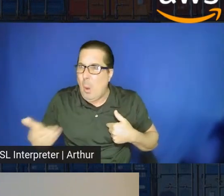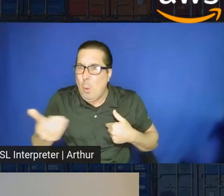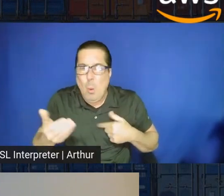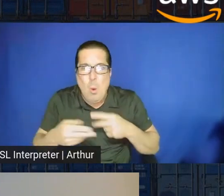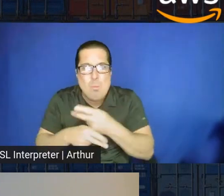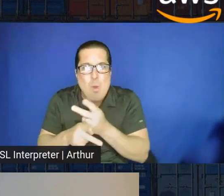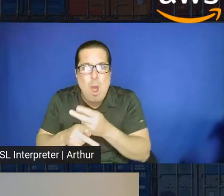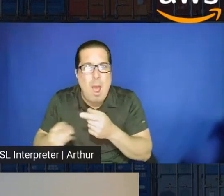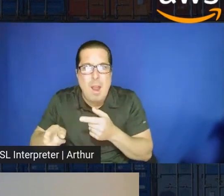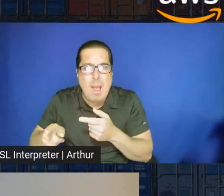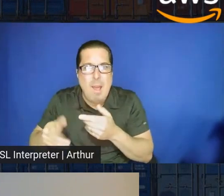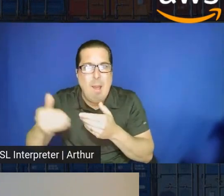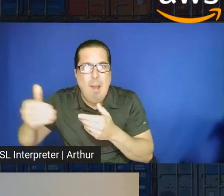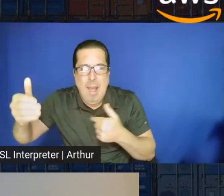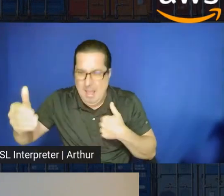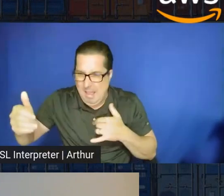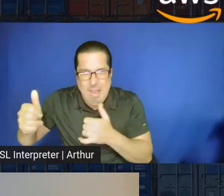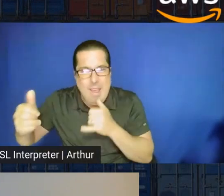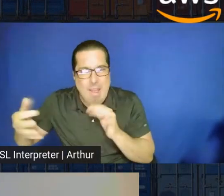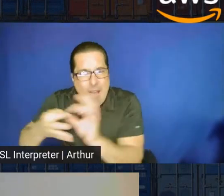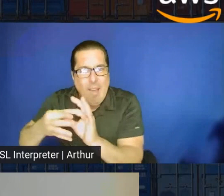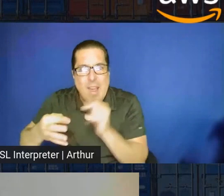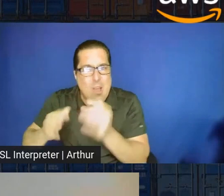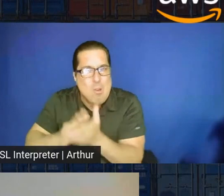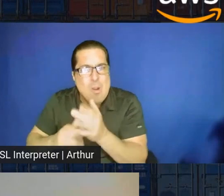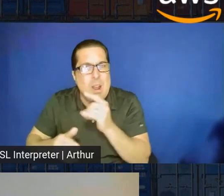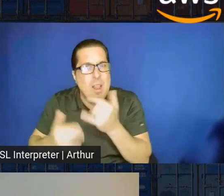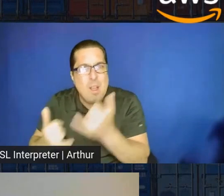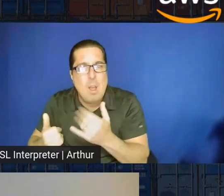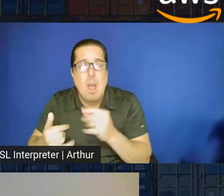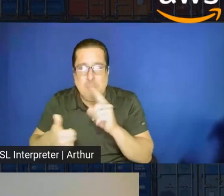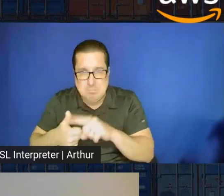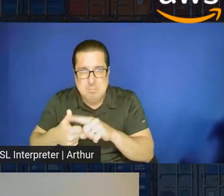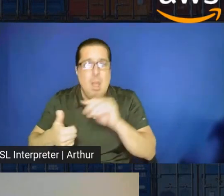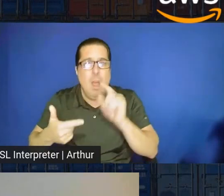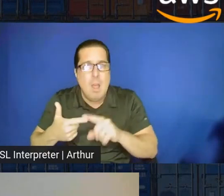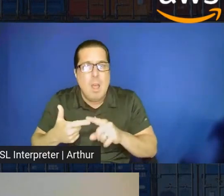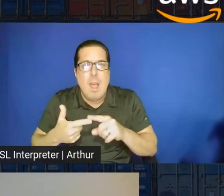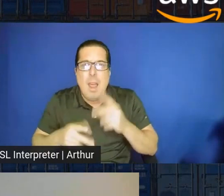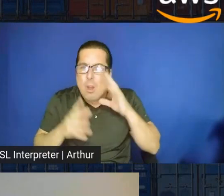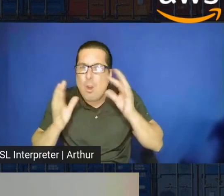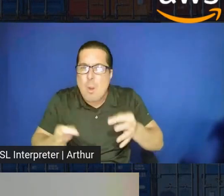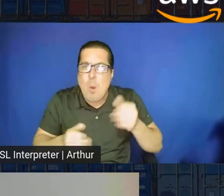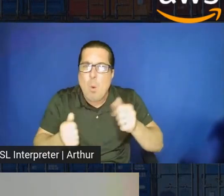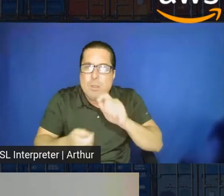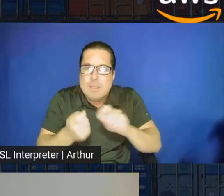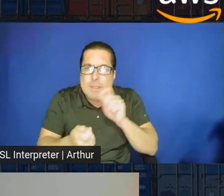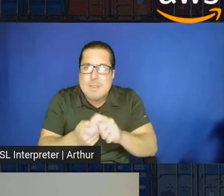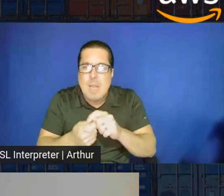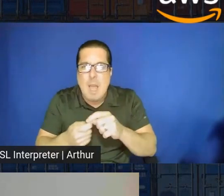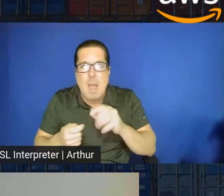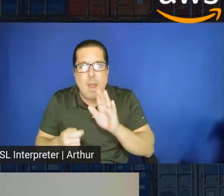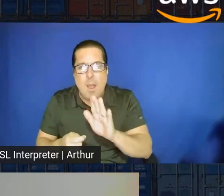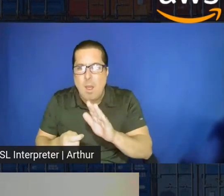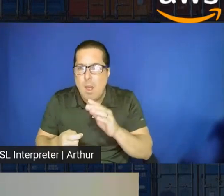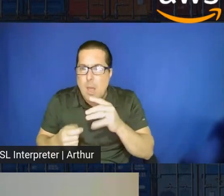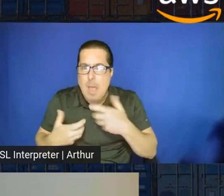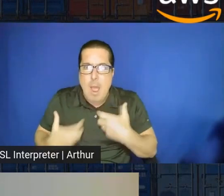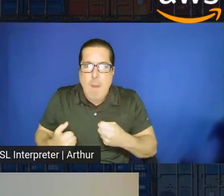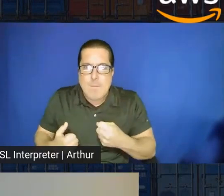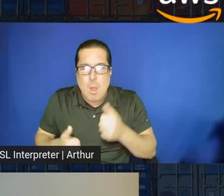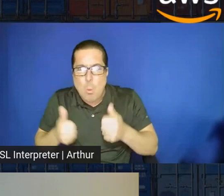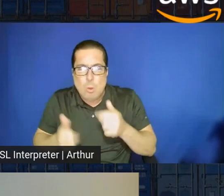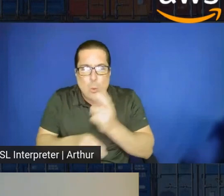up and running, but also in terms of determining which are the exact third-party components that they would need to use along